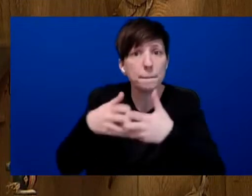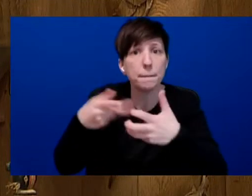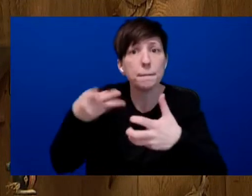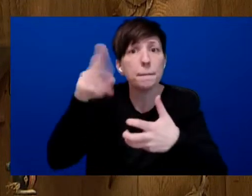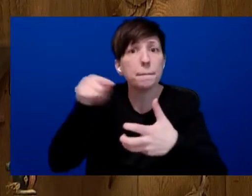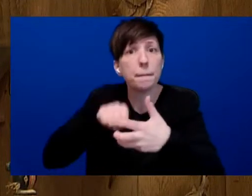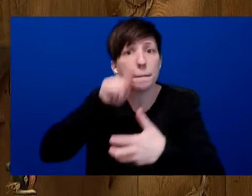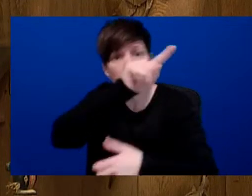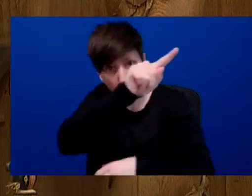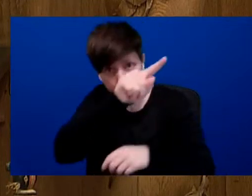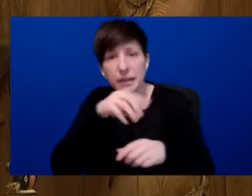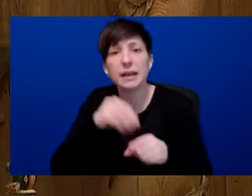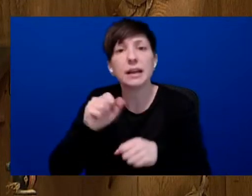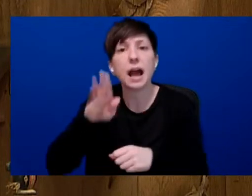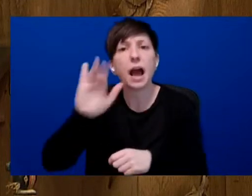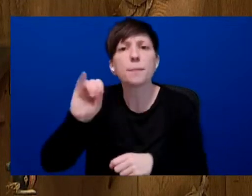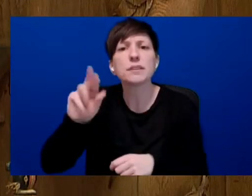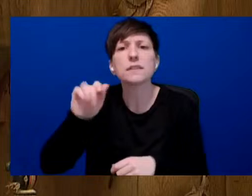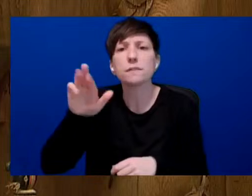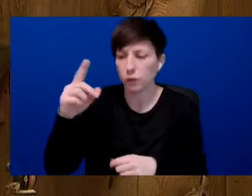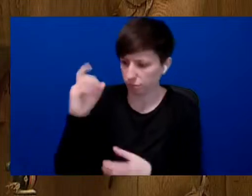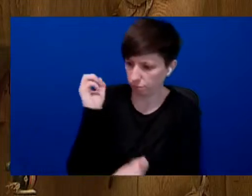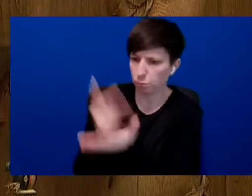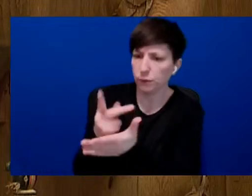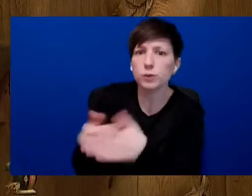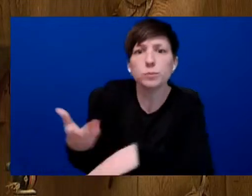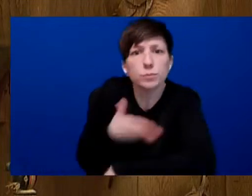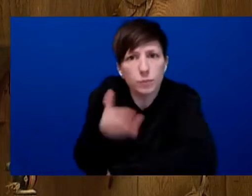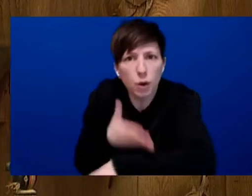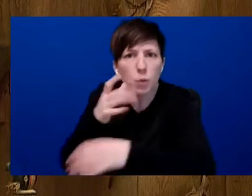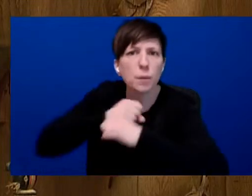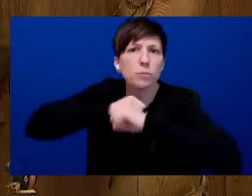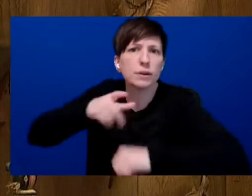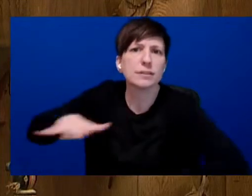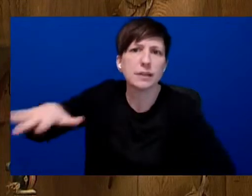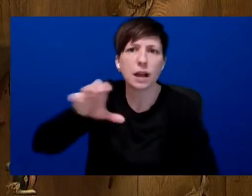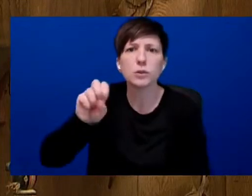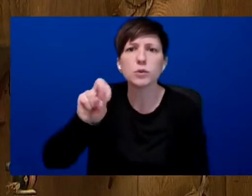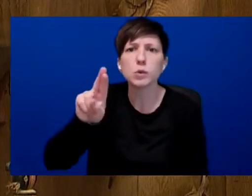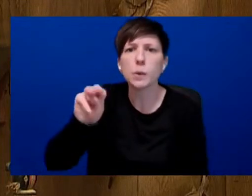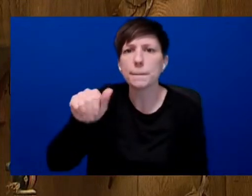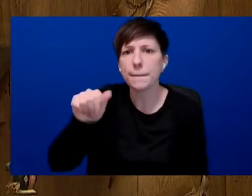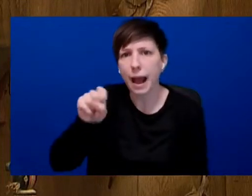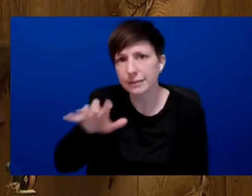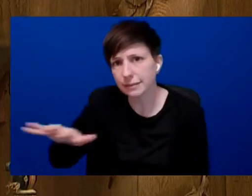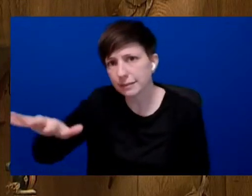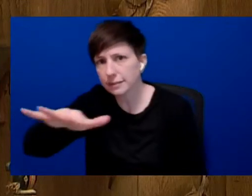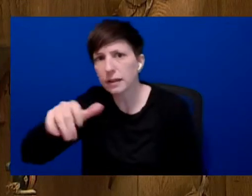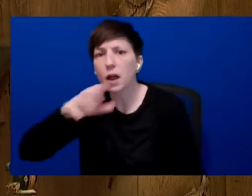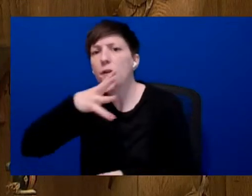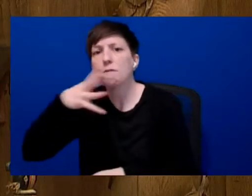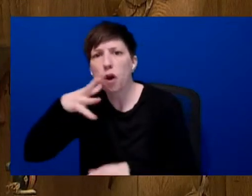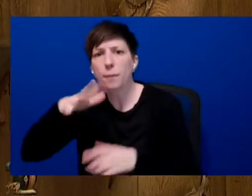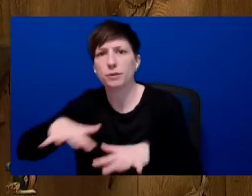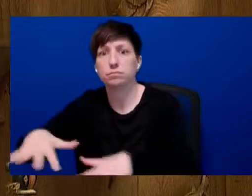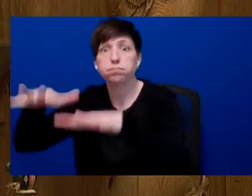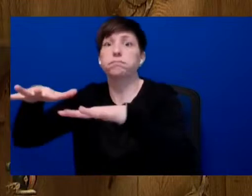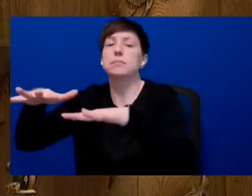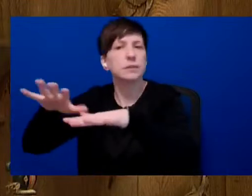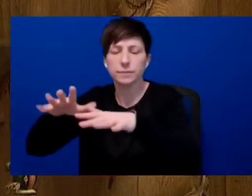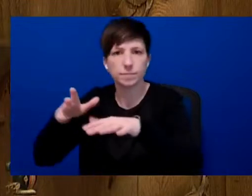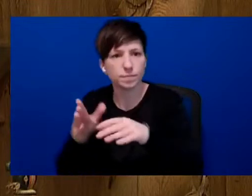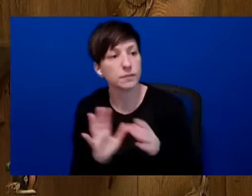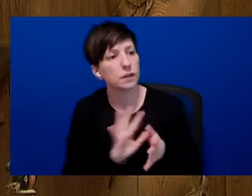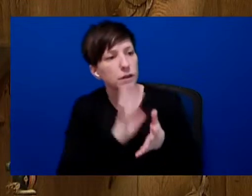Sumas prairies and communities in the Fraser Valley. Your government will also take new actions this session to reduce